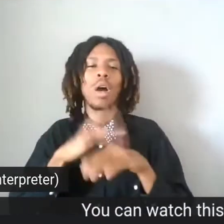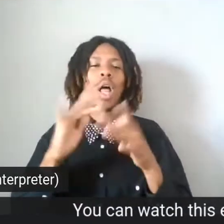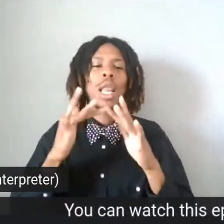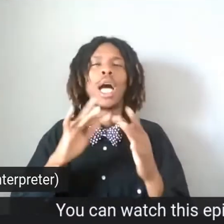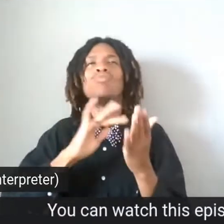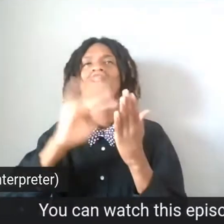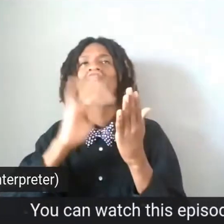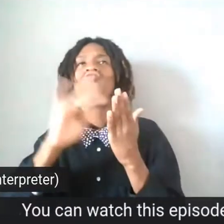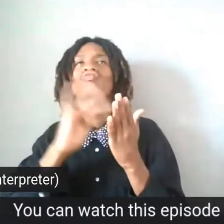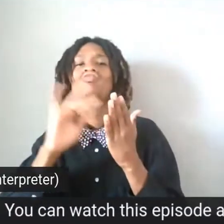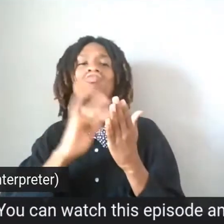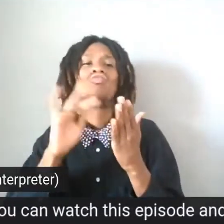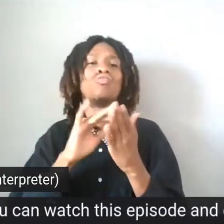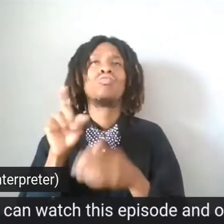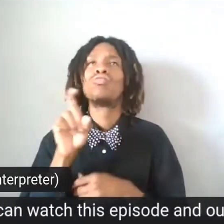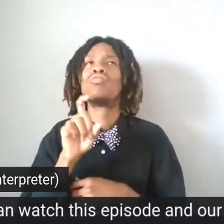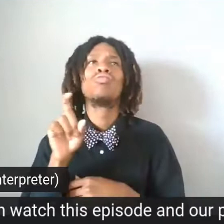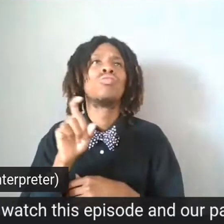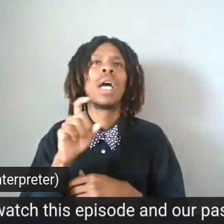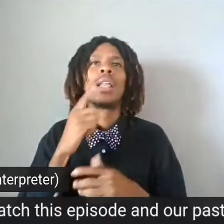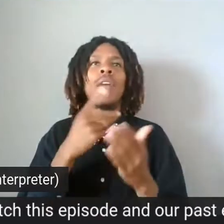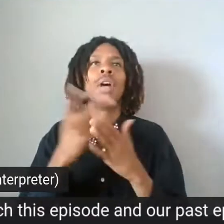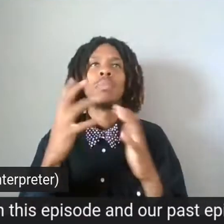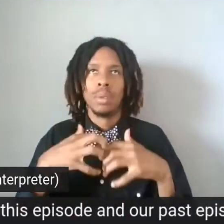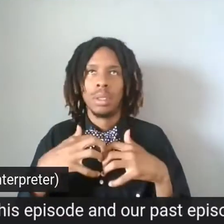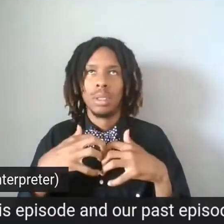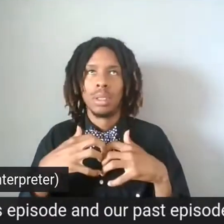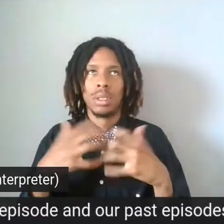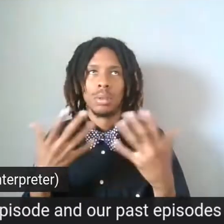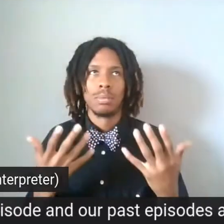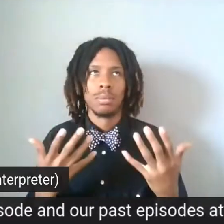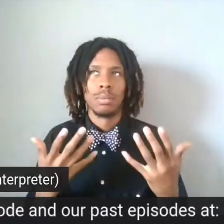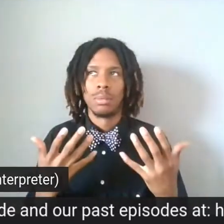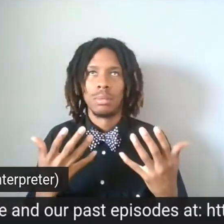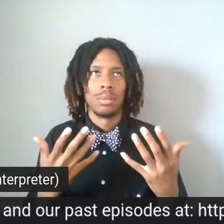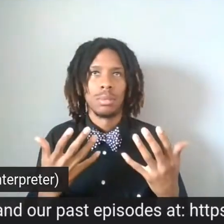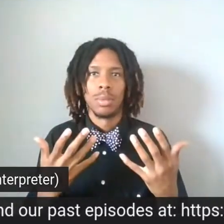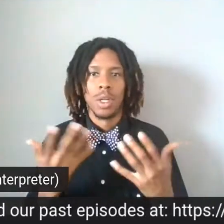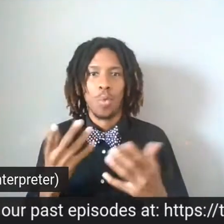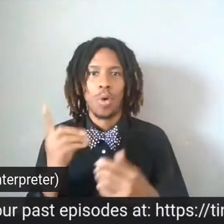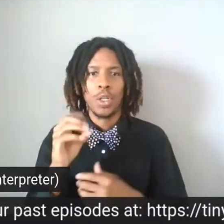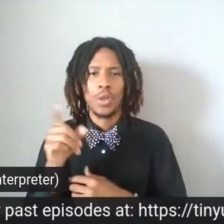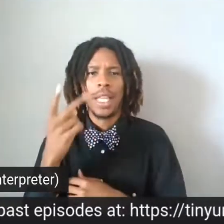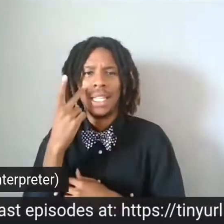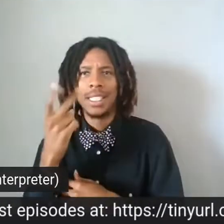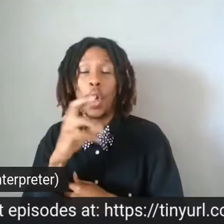website and then the failover happens. What do they see or